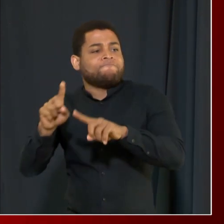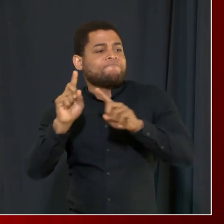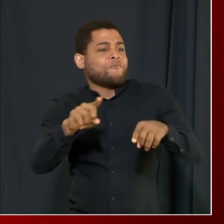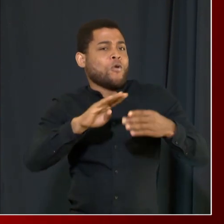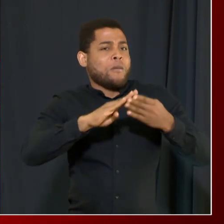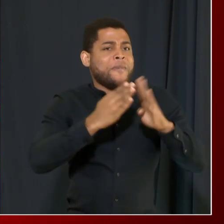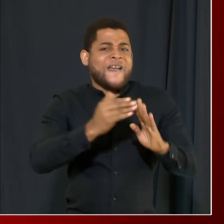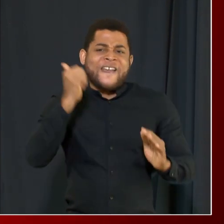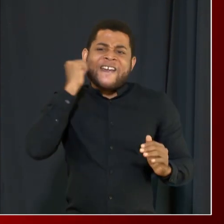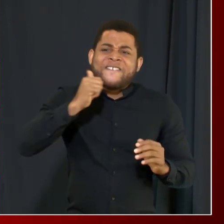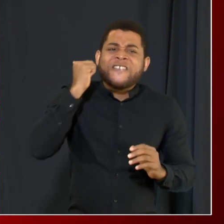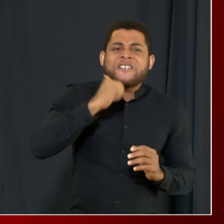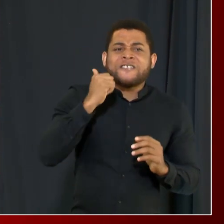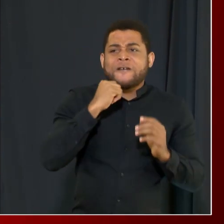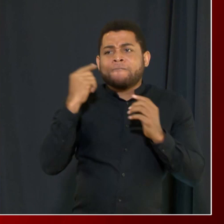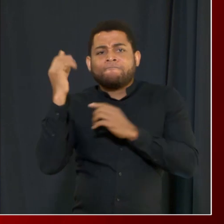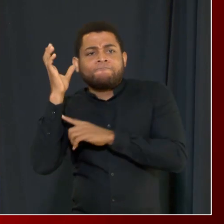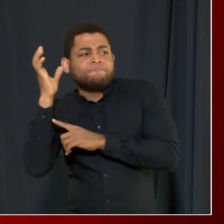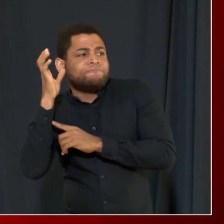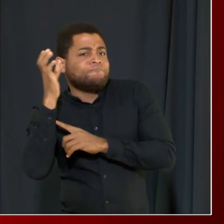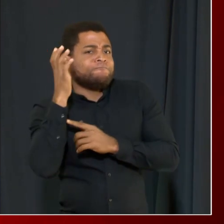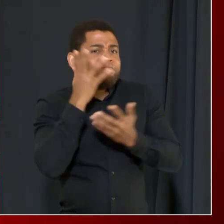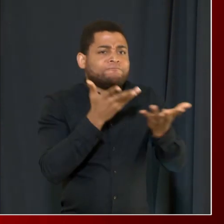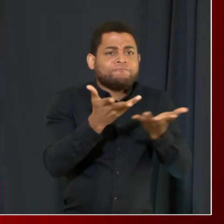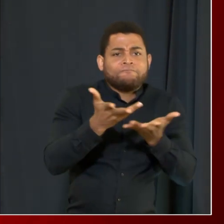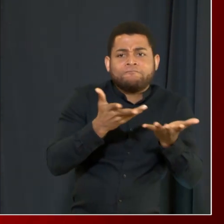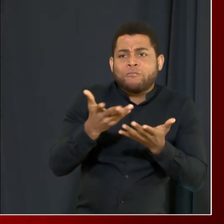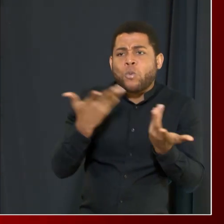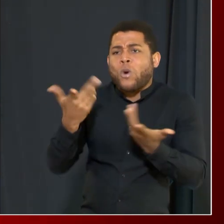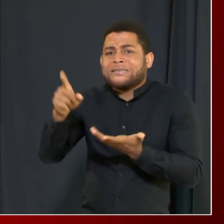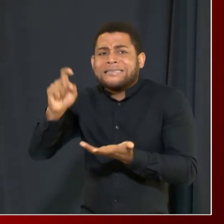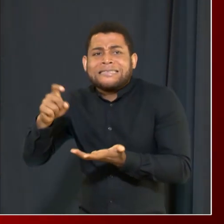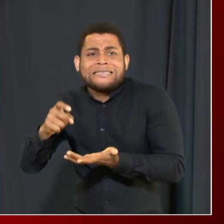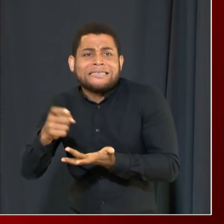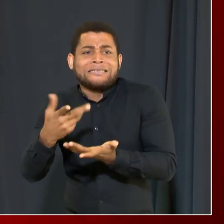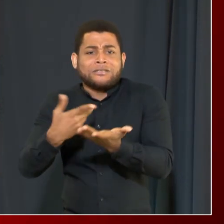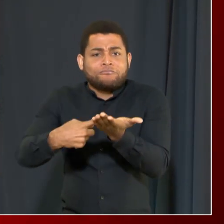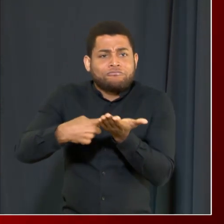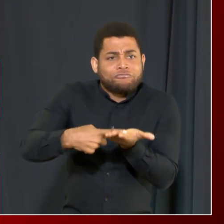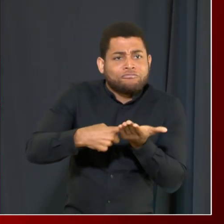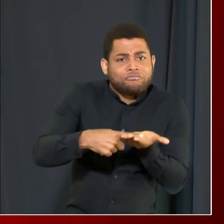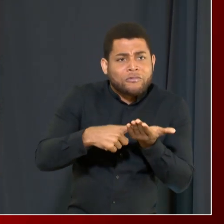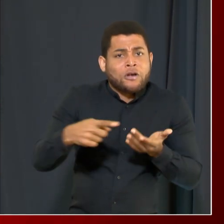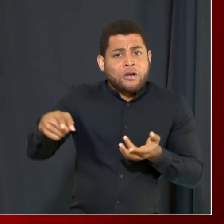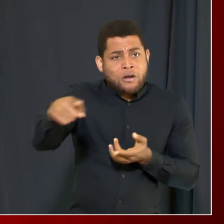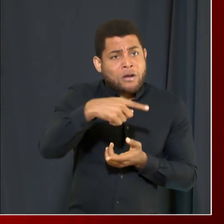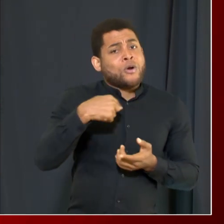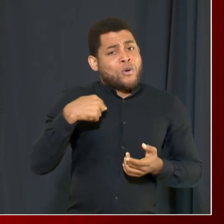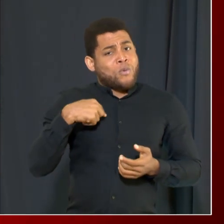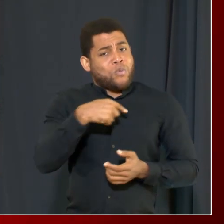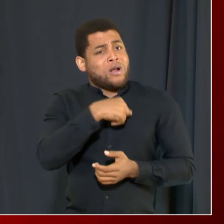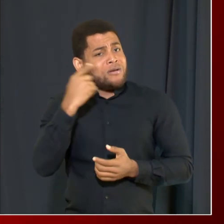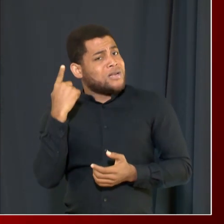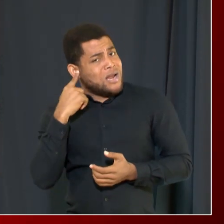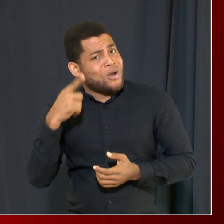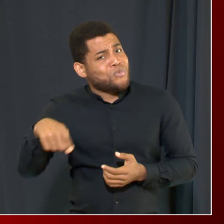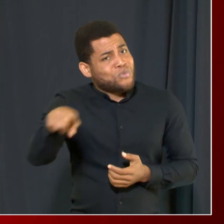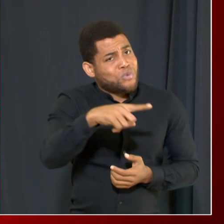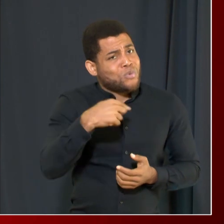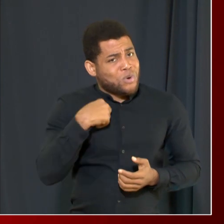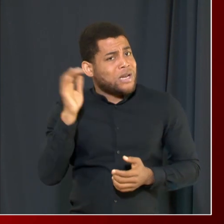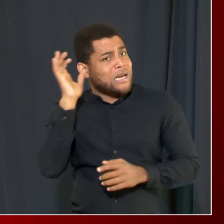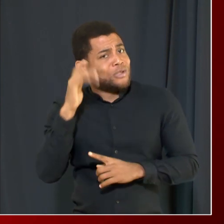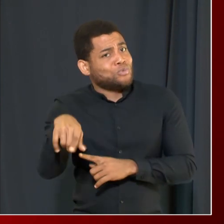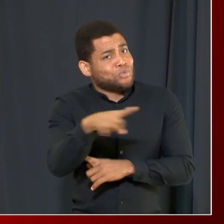community is concerned about, and I'd like to share with you what I've heard. One of the asks I've heard is members of the